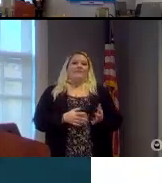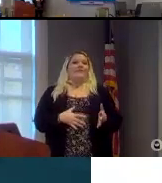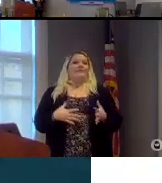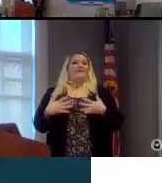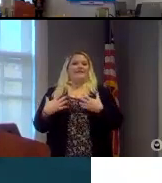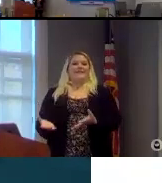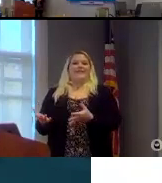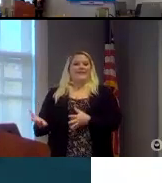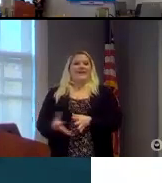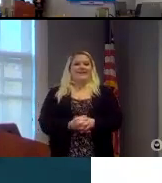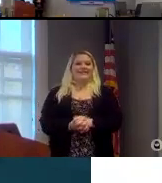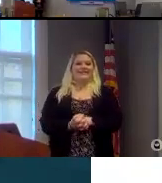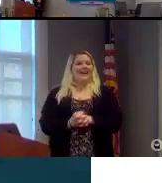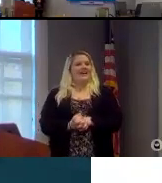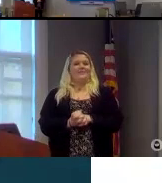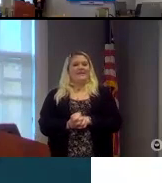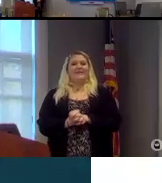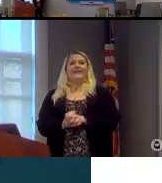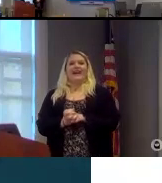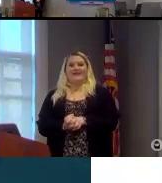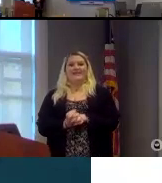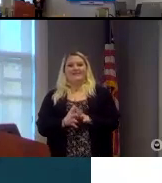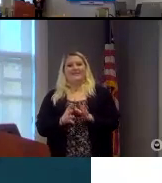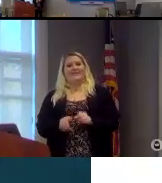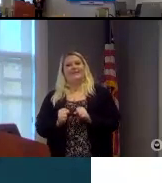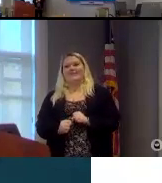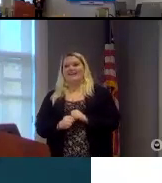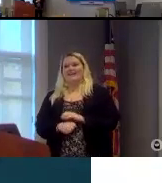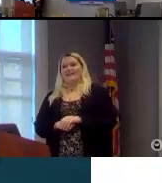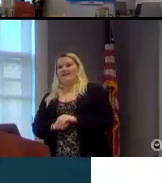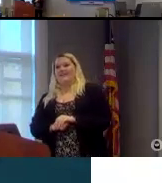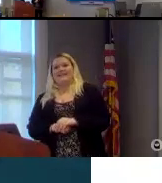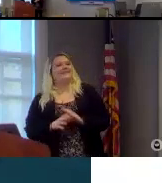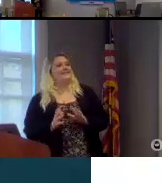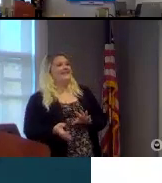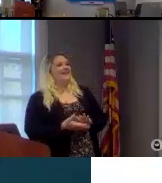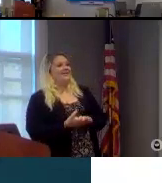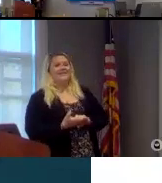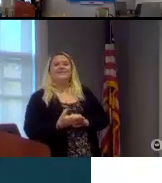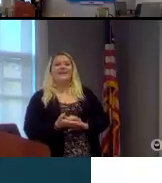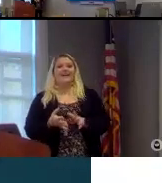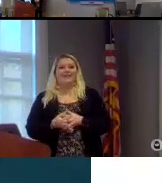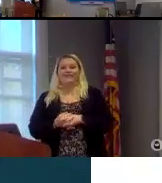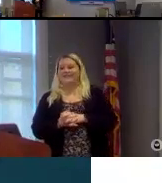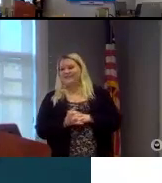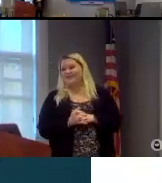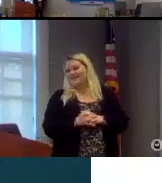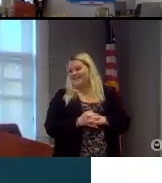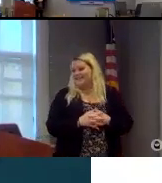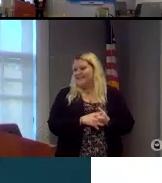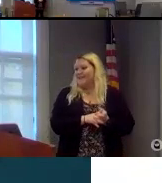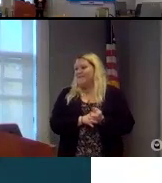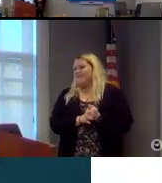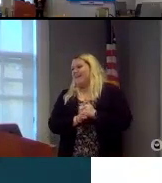I got very privileged that Dr. Fabiani has helped me learn how to look and find things accurately, because that was very helpful in